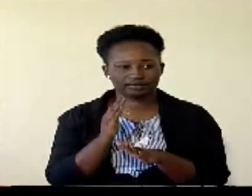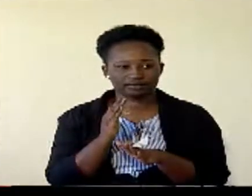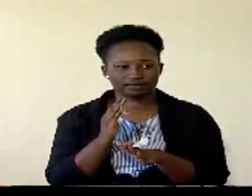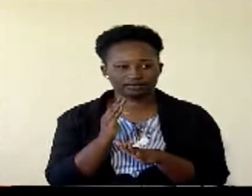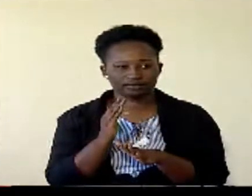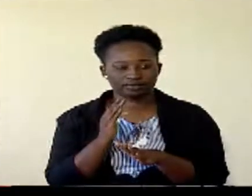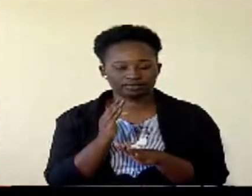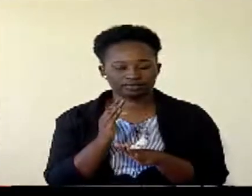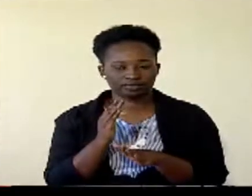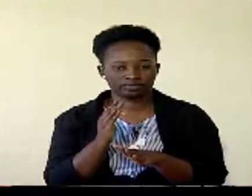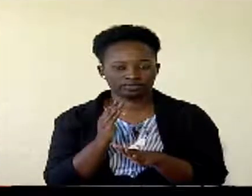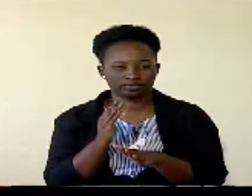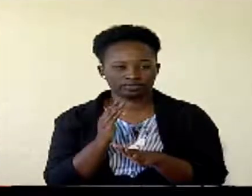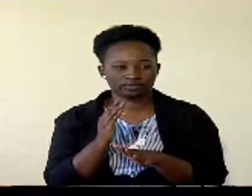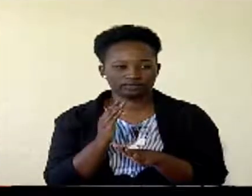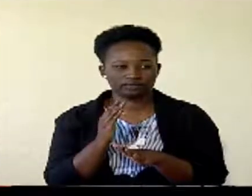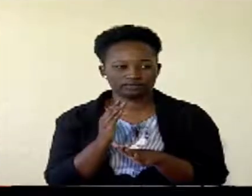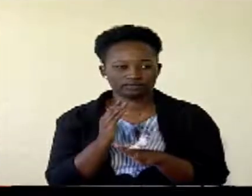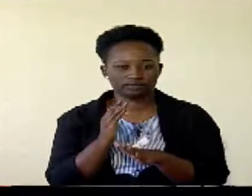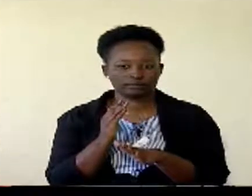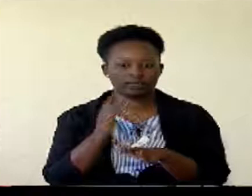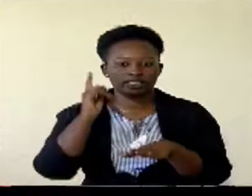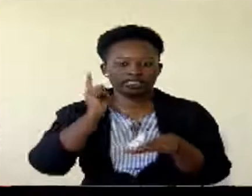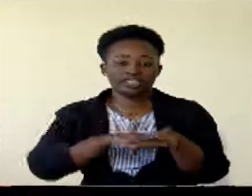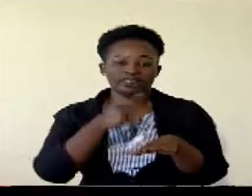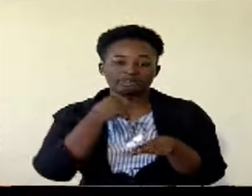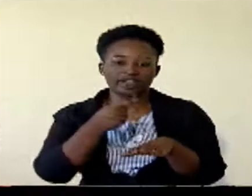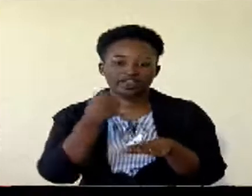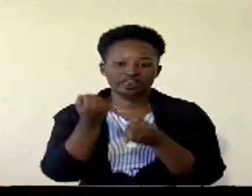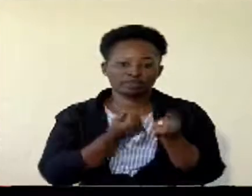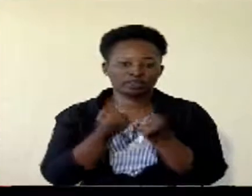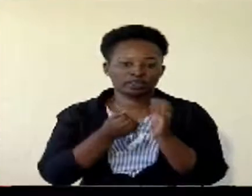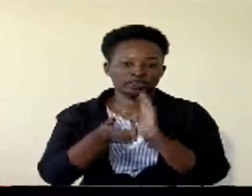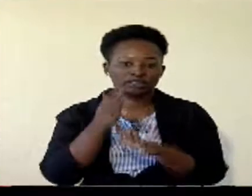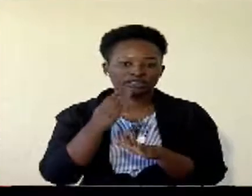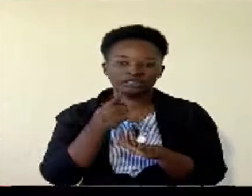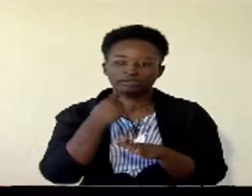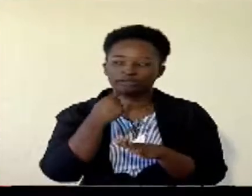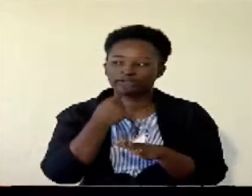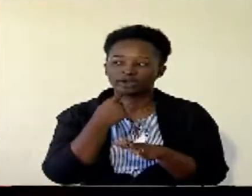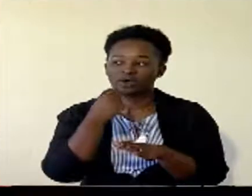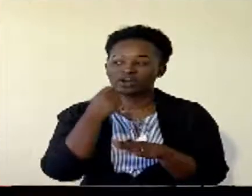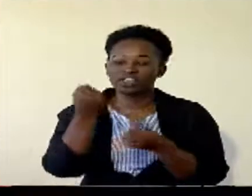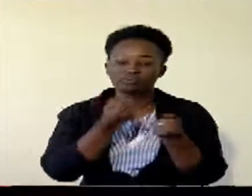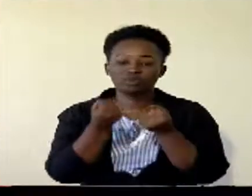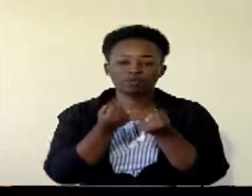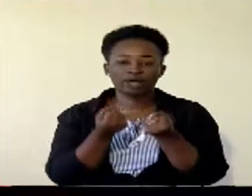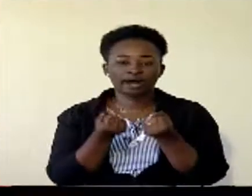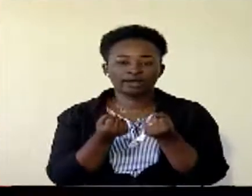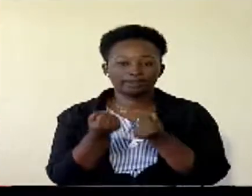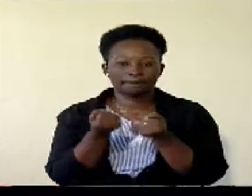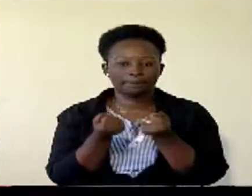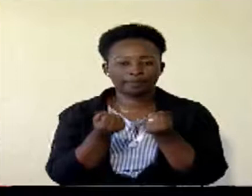The car is speeding up. When I say it is speeding up, it means the car is moving faster and